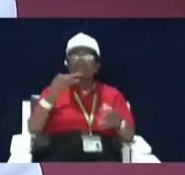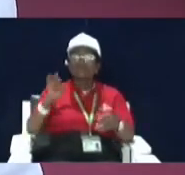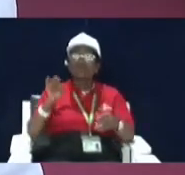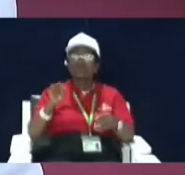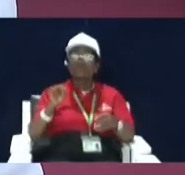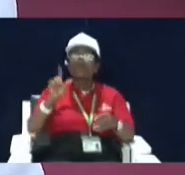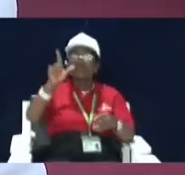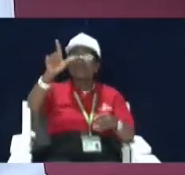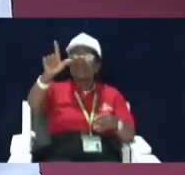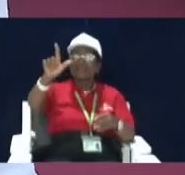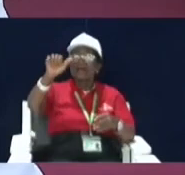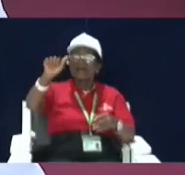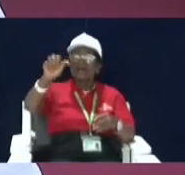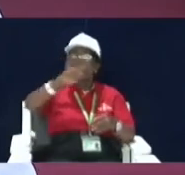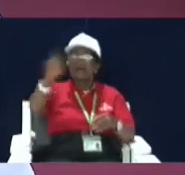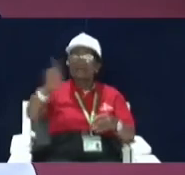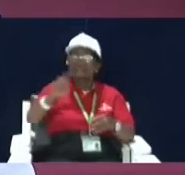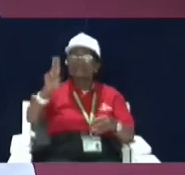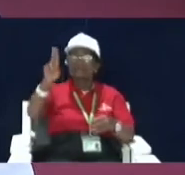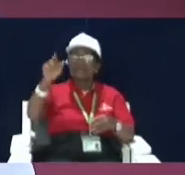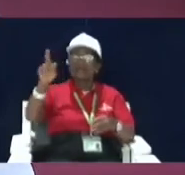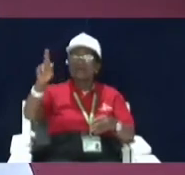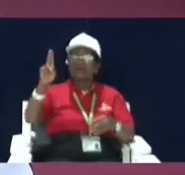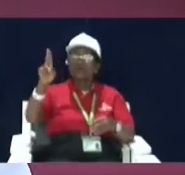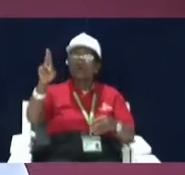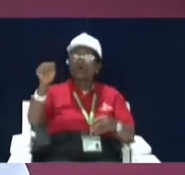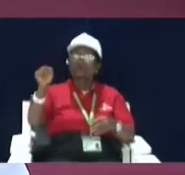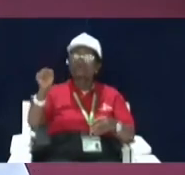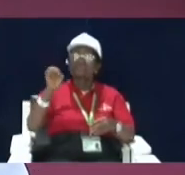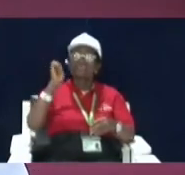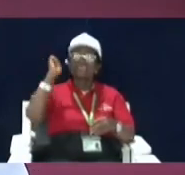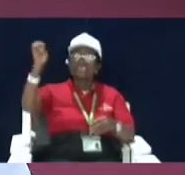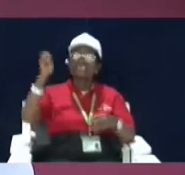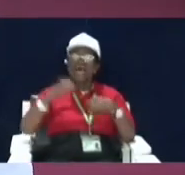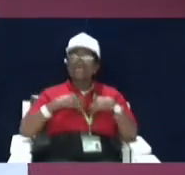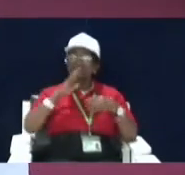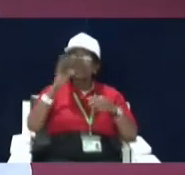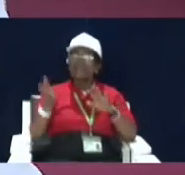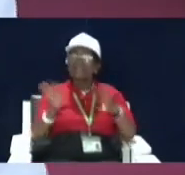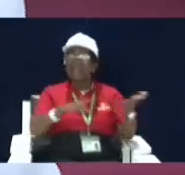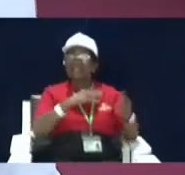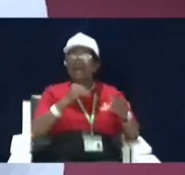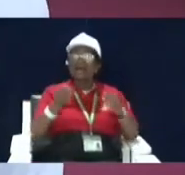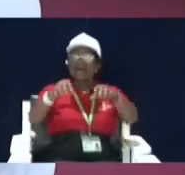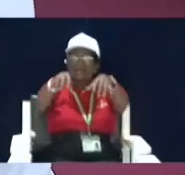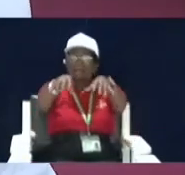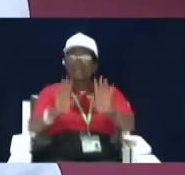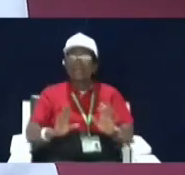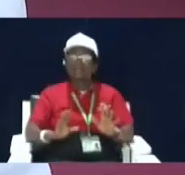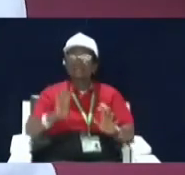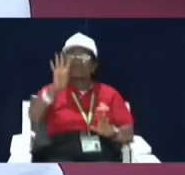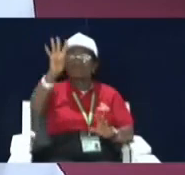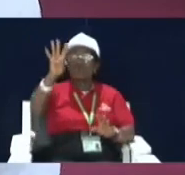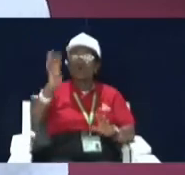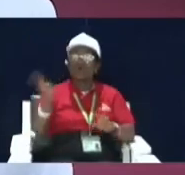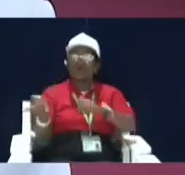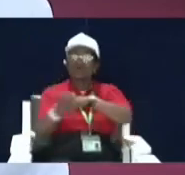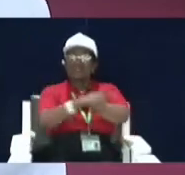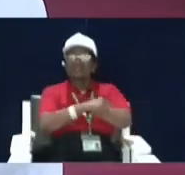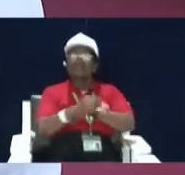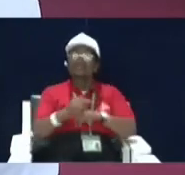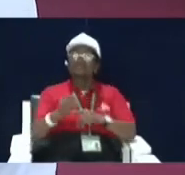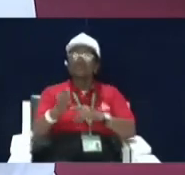Lazarus, he's been dead and buried 4 days. God brought him back,